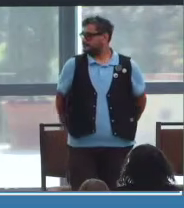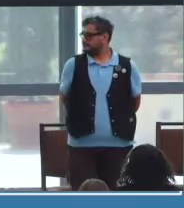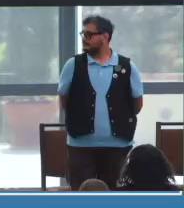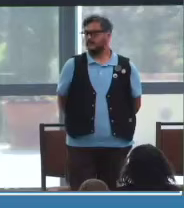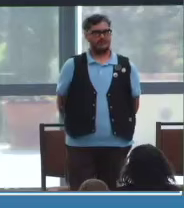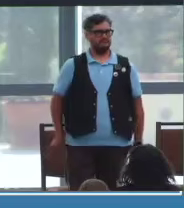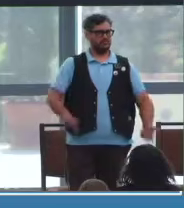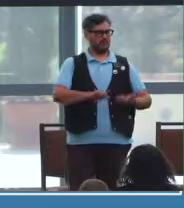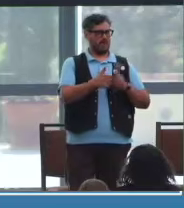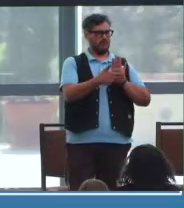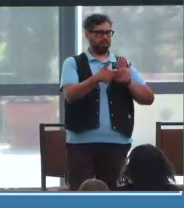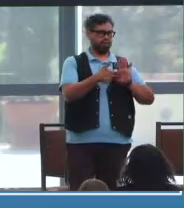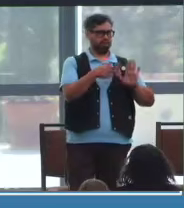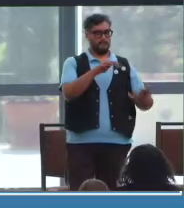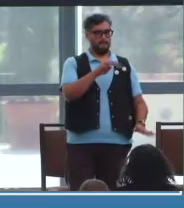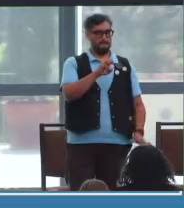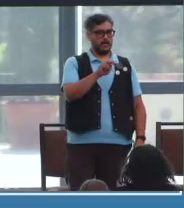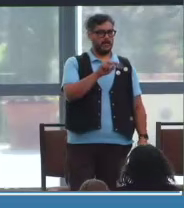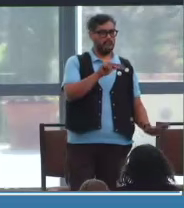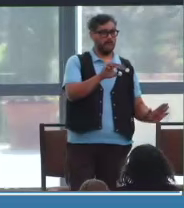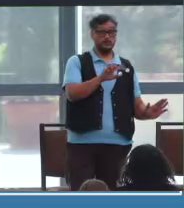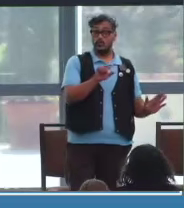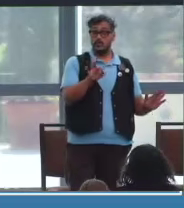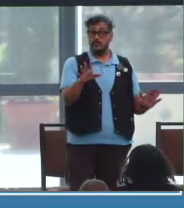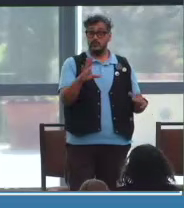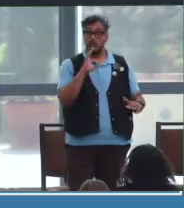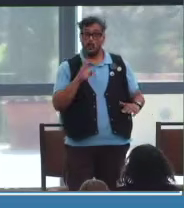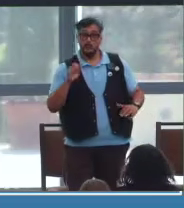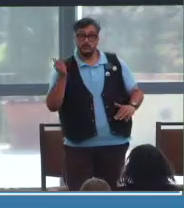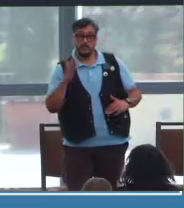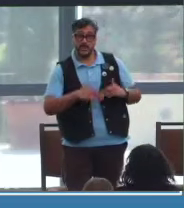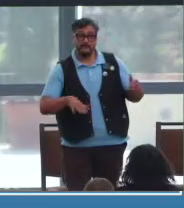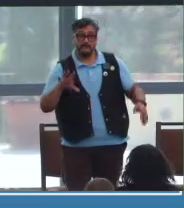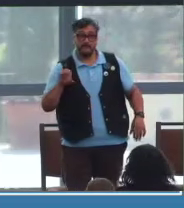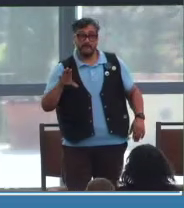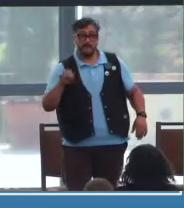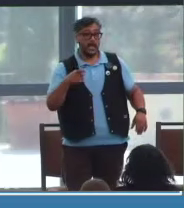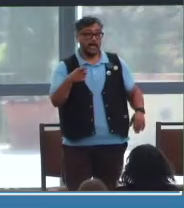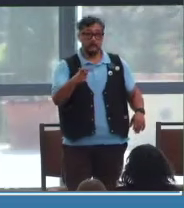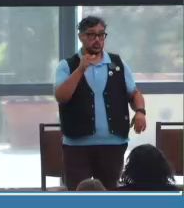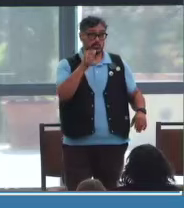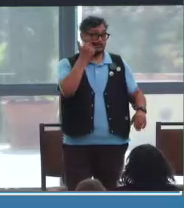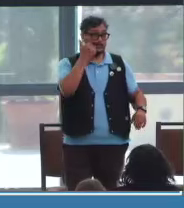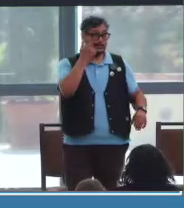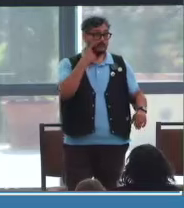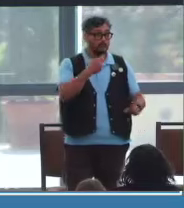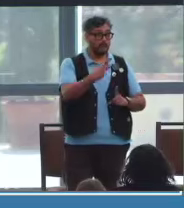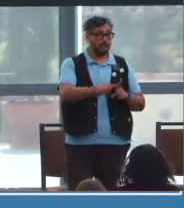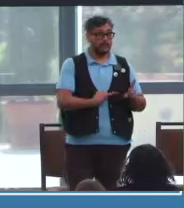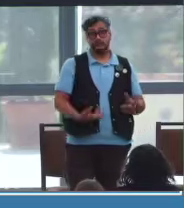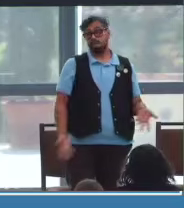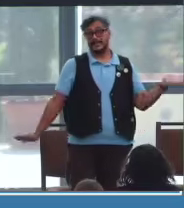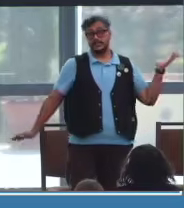So how do you diagnose menopause? Well, if you're over the age of 50 and you've not had a period for 12 months, that's it. That's